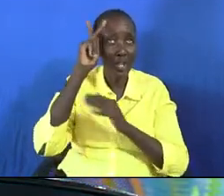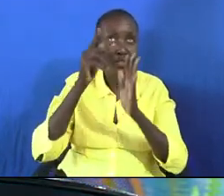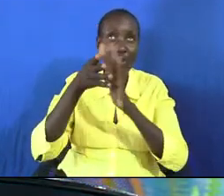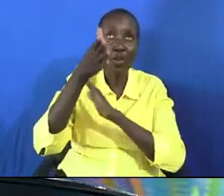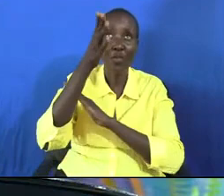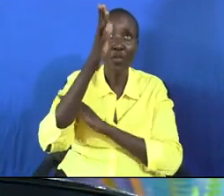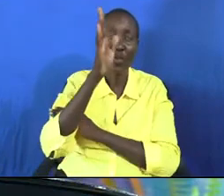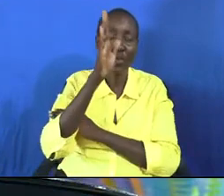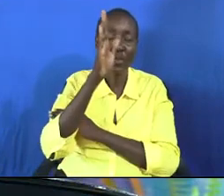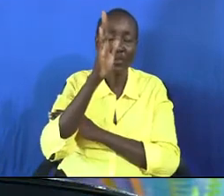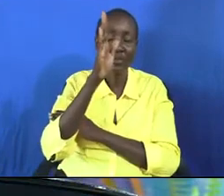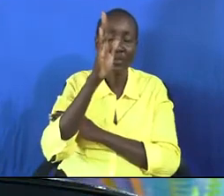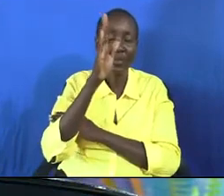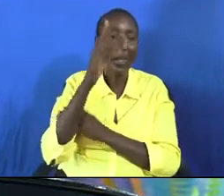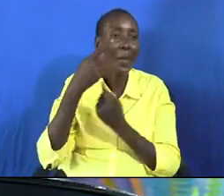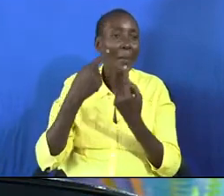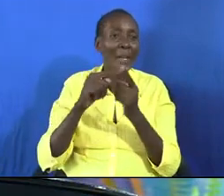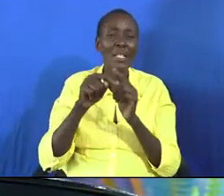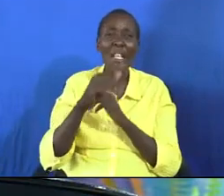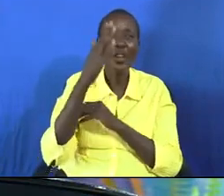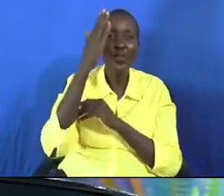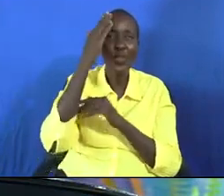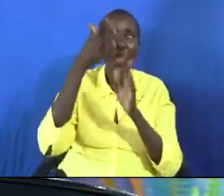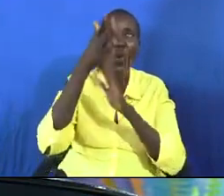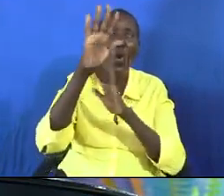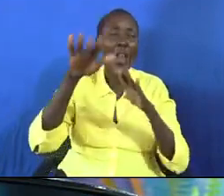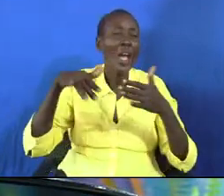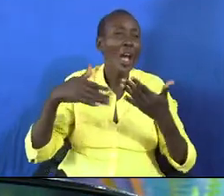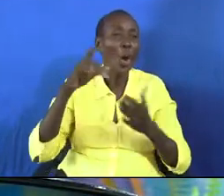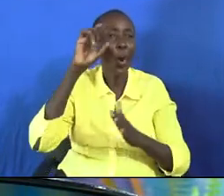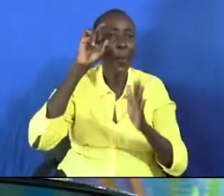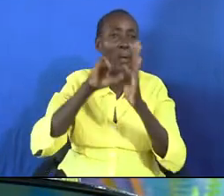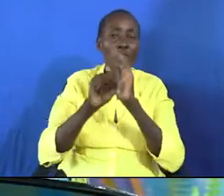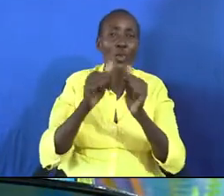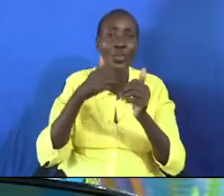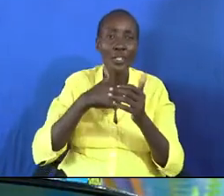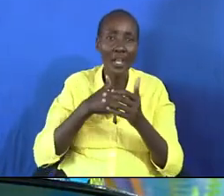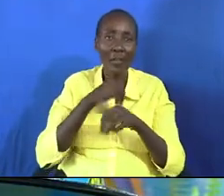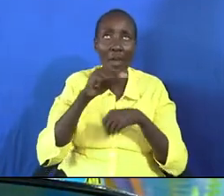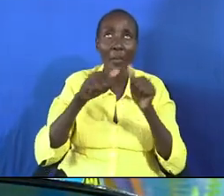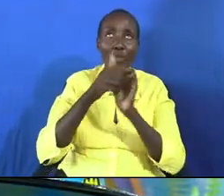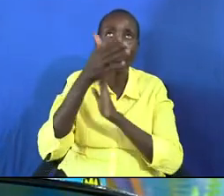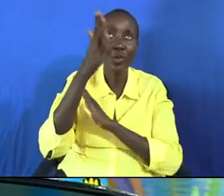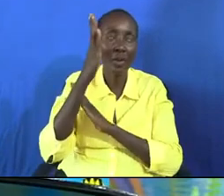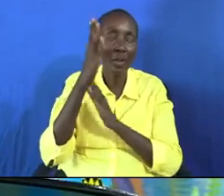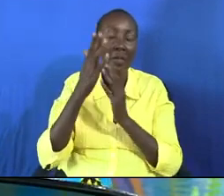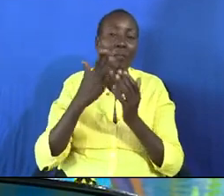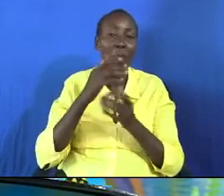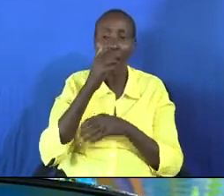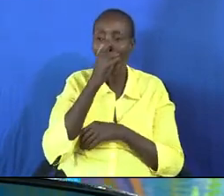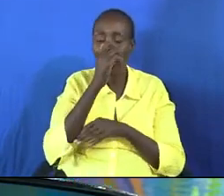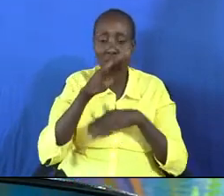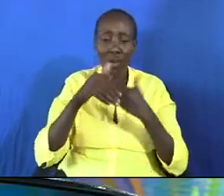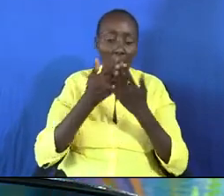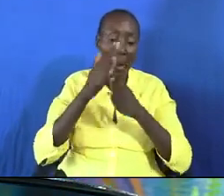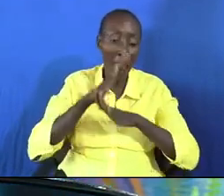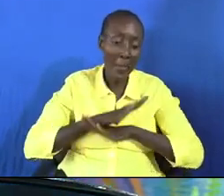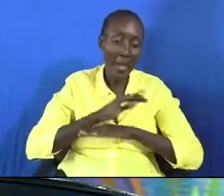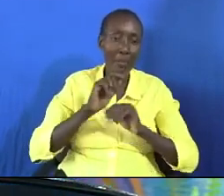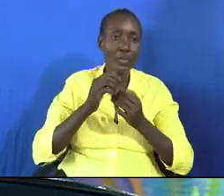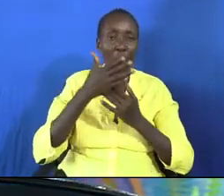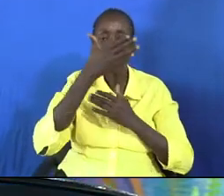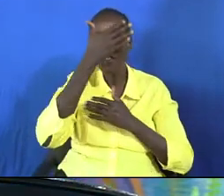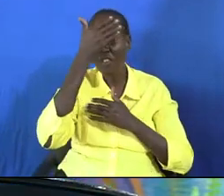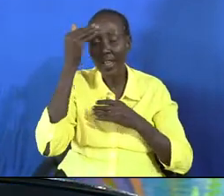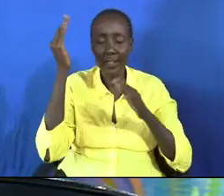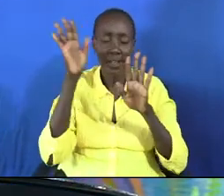So what picture do you have of God? And I wish we would all take a break and just